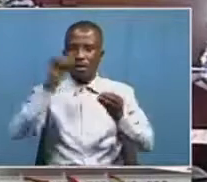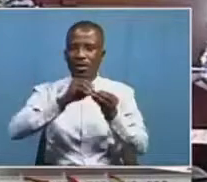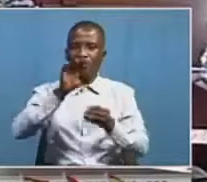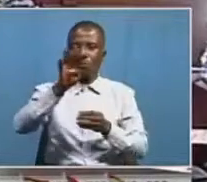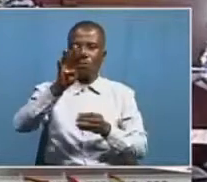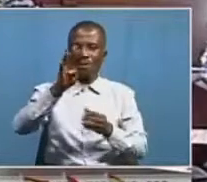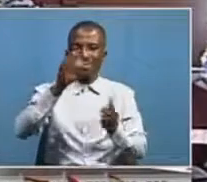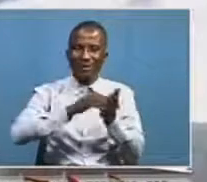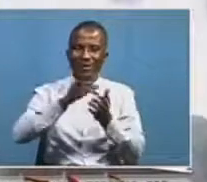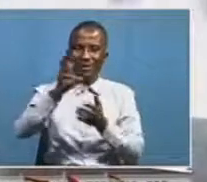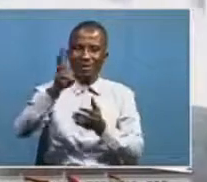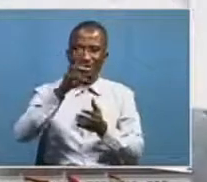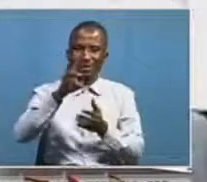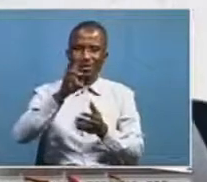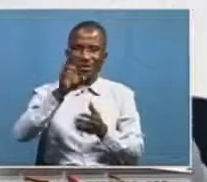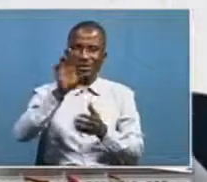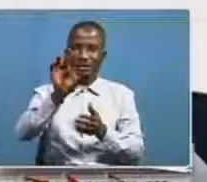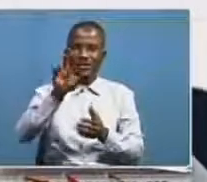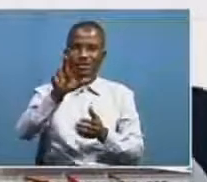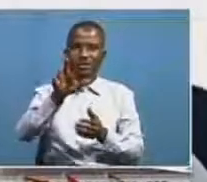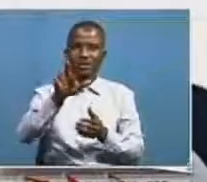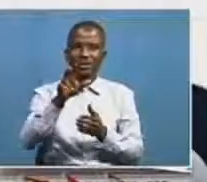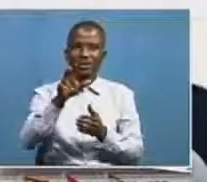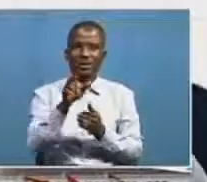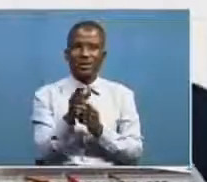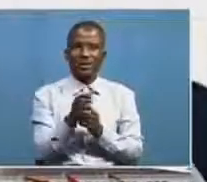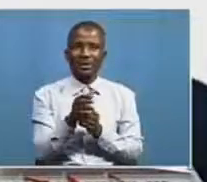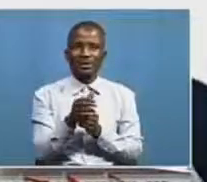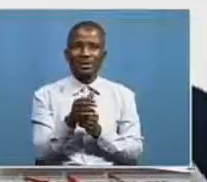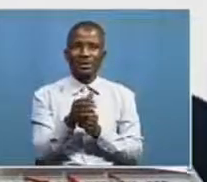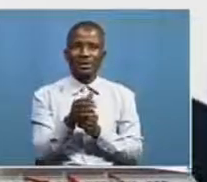4,693 from the total valid votes of the second